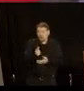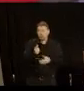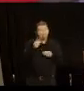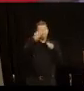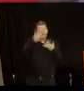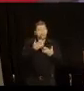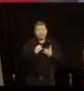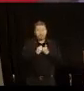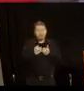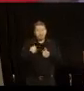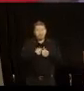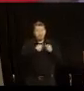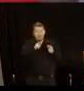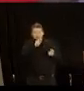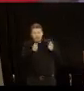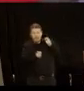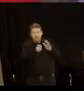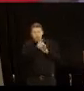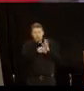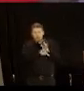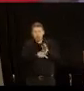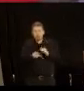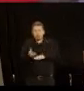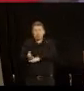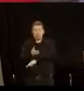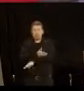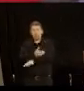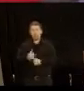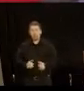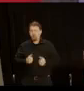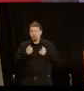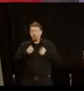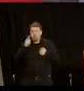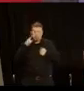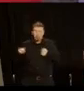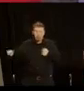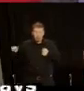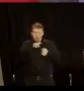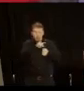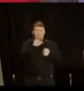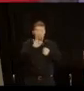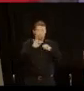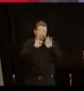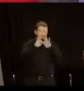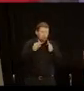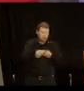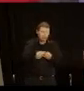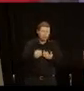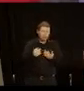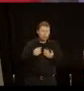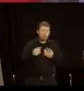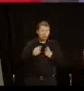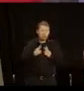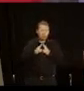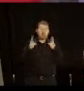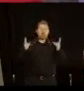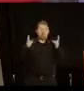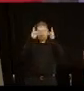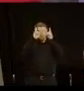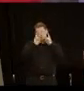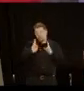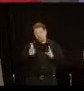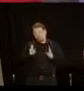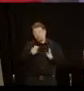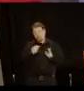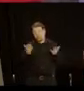that we can change policy that improves the lives of you and the folks you love. I am so honored to be here